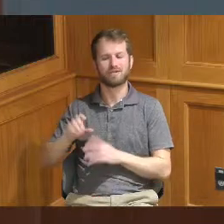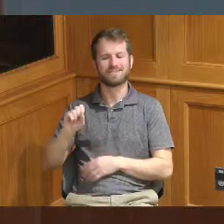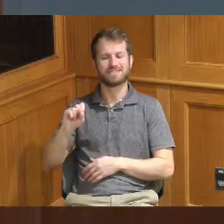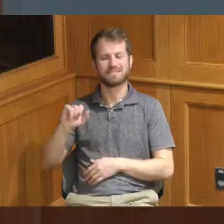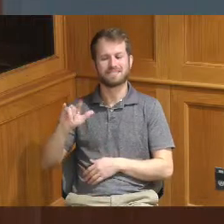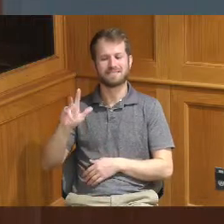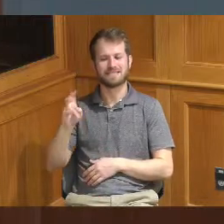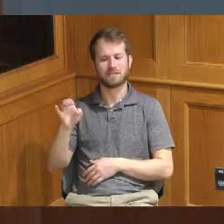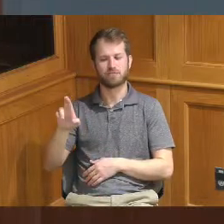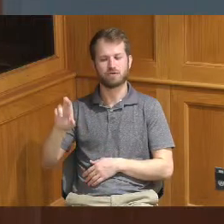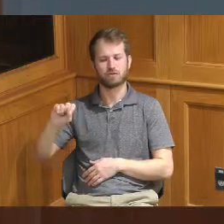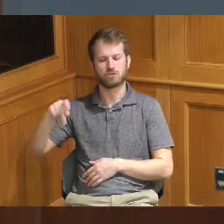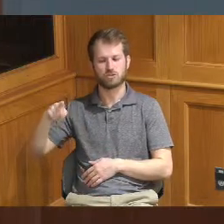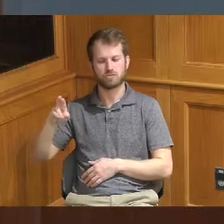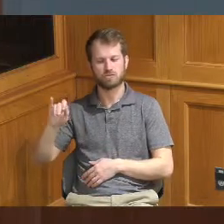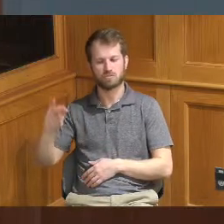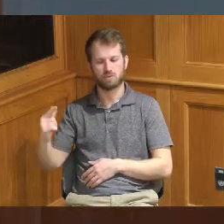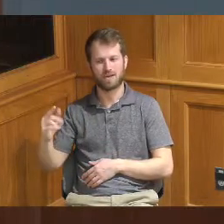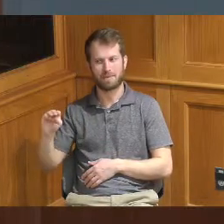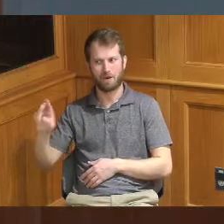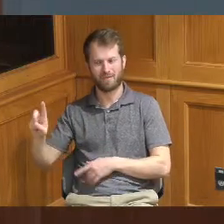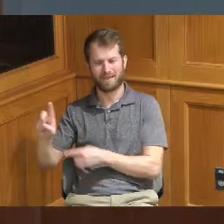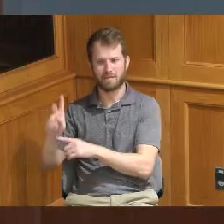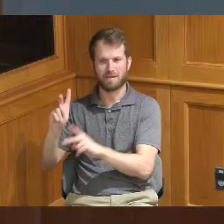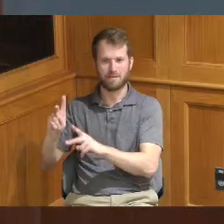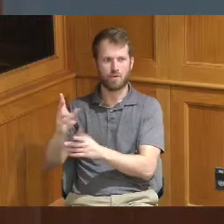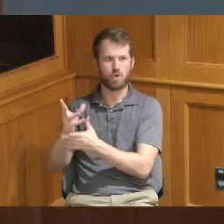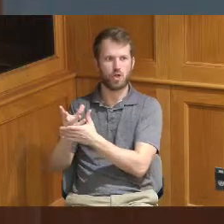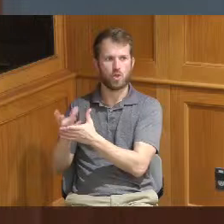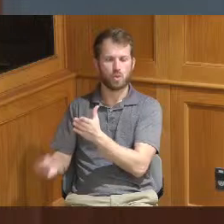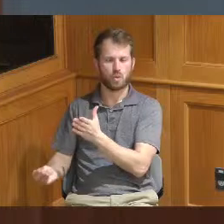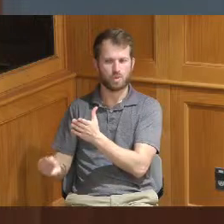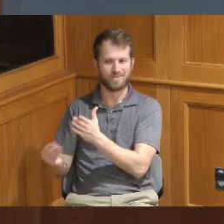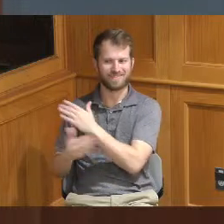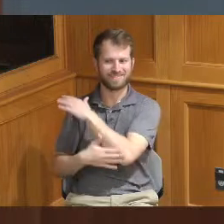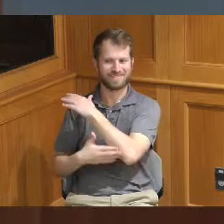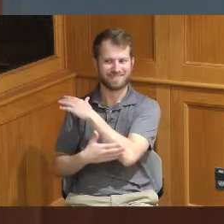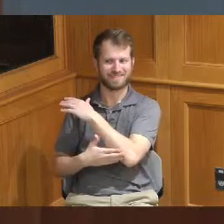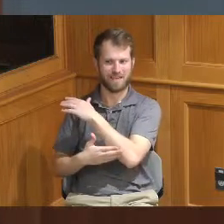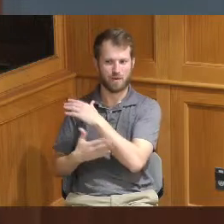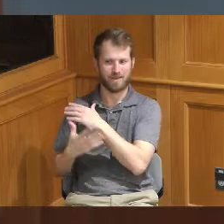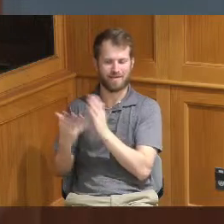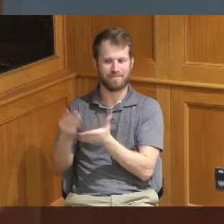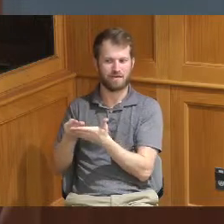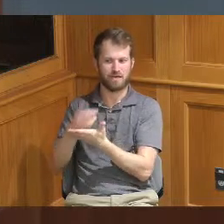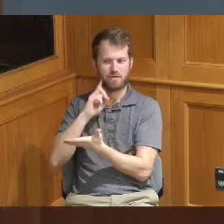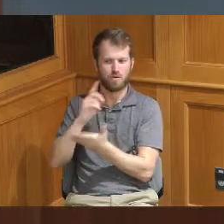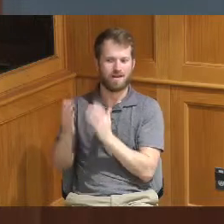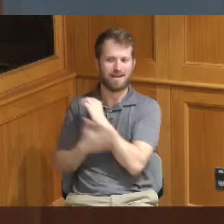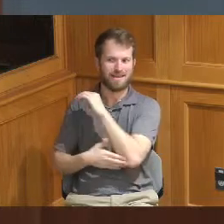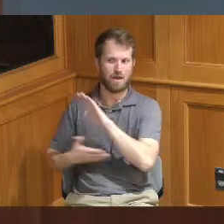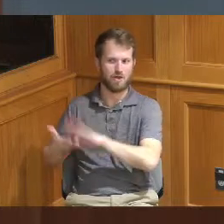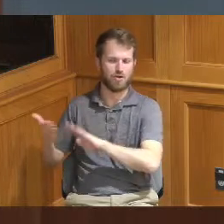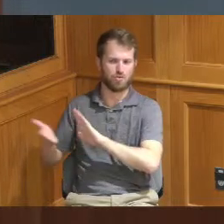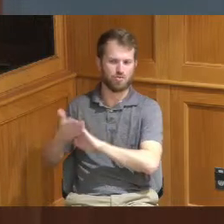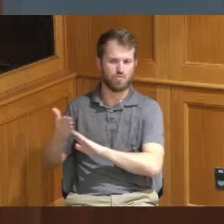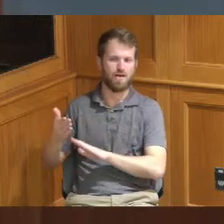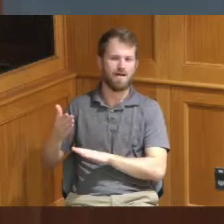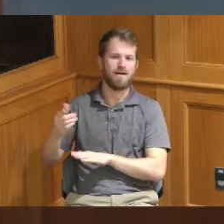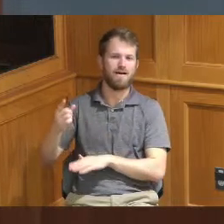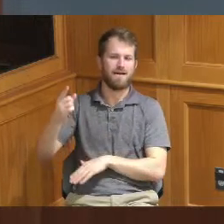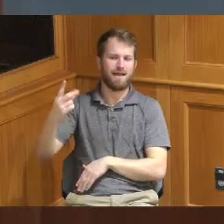by a group of individuals who were losing the county funding for a county-run halfway house. And all Oxford houses are